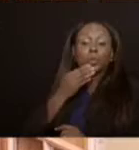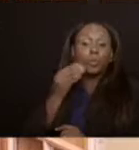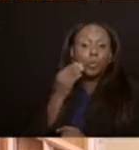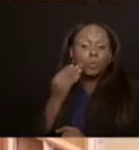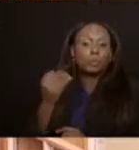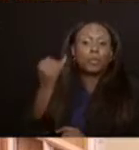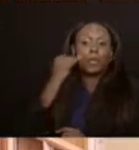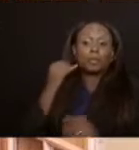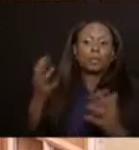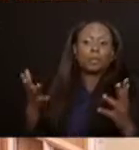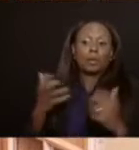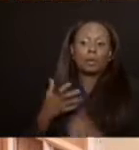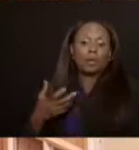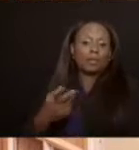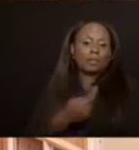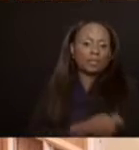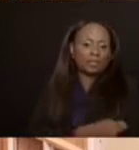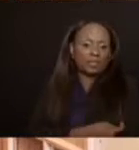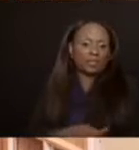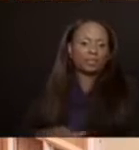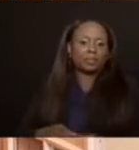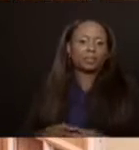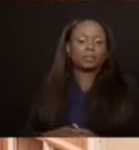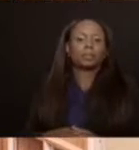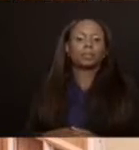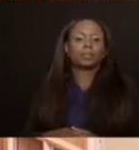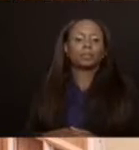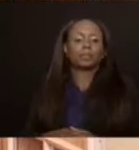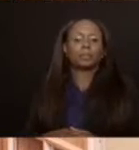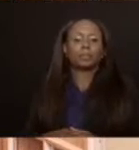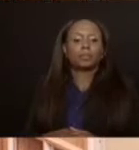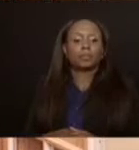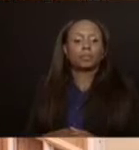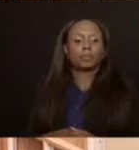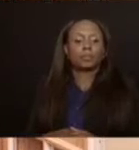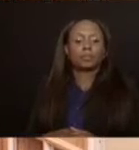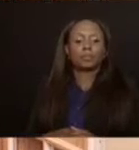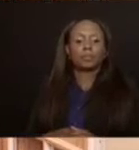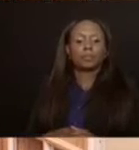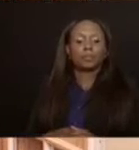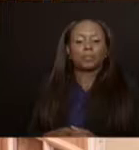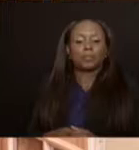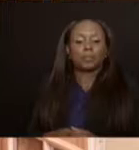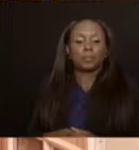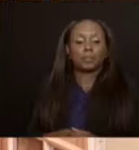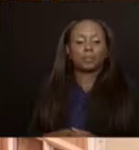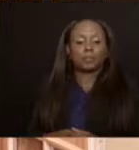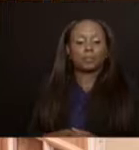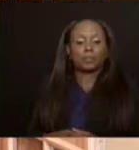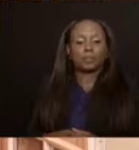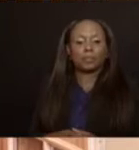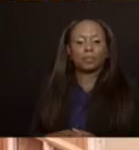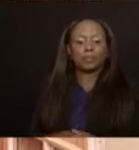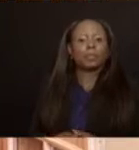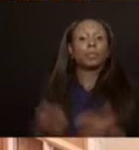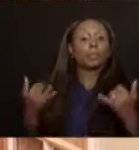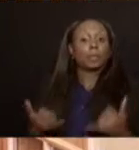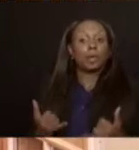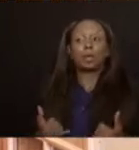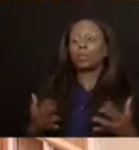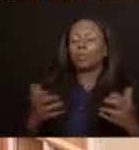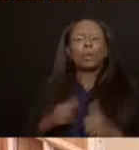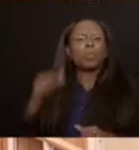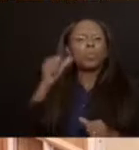But separate from that, we feel that the time has returned for us to do as we did with Operation Seek and Save and